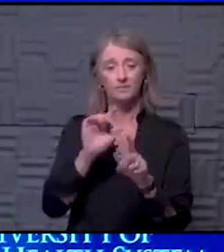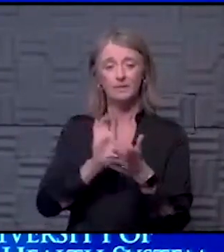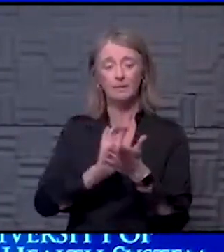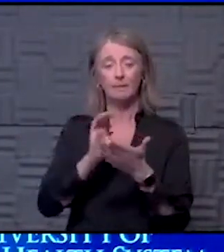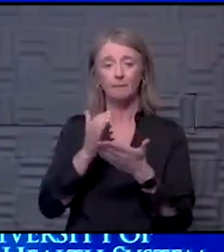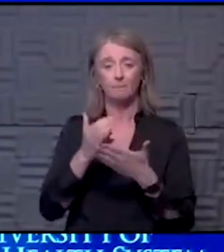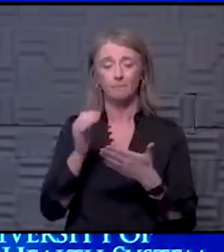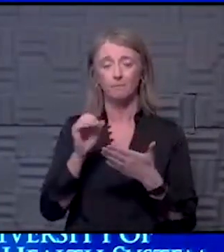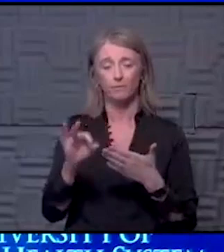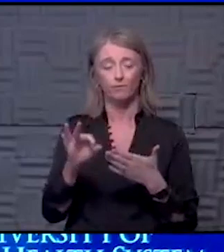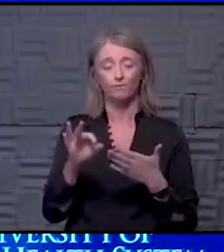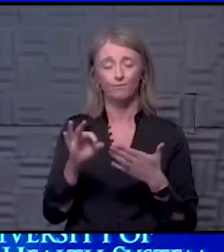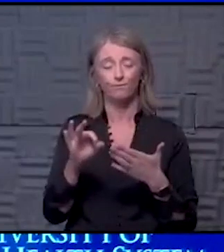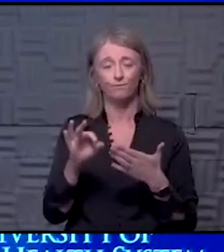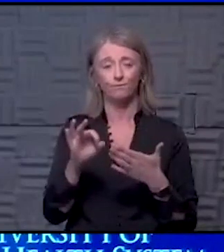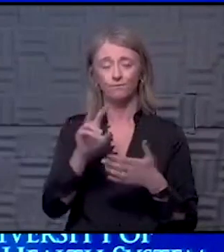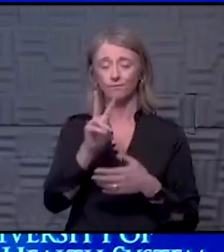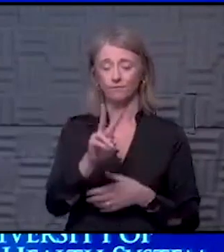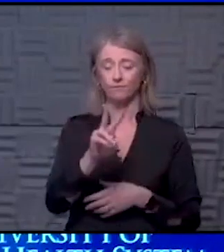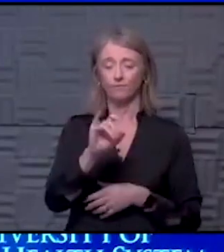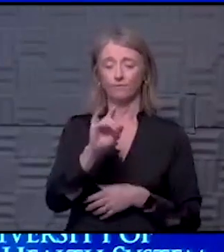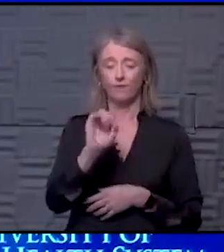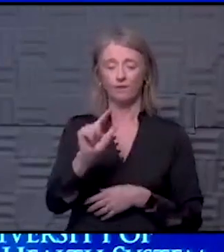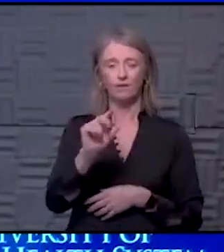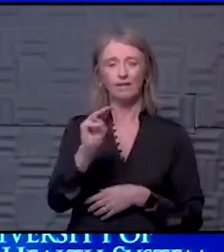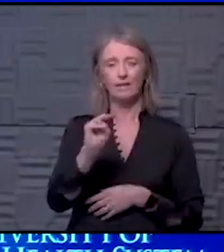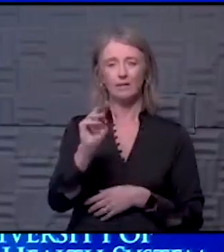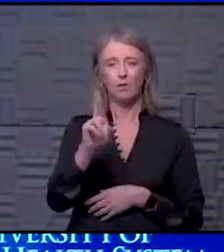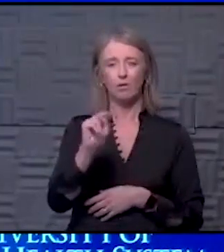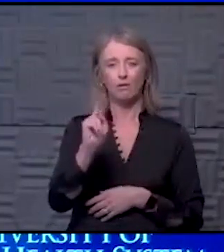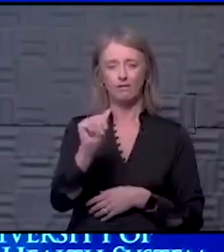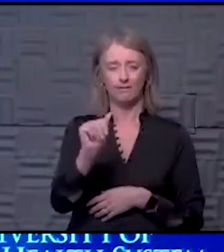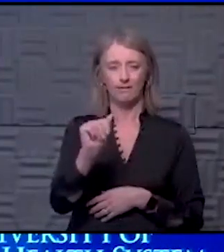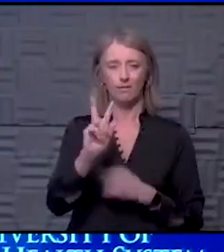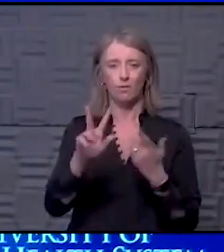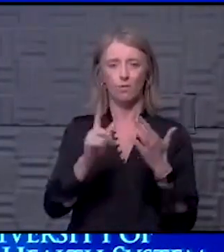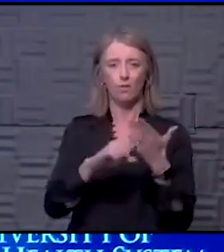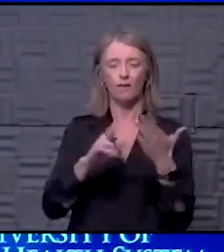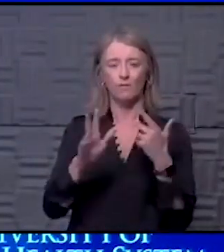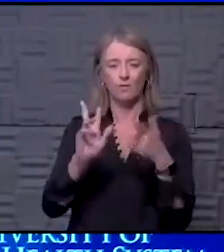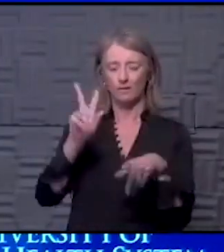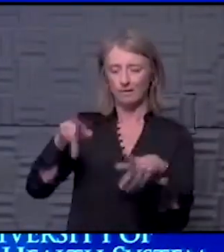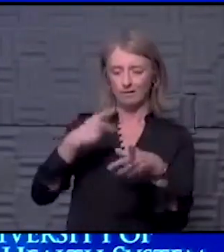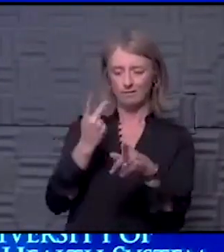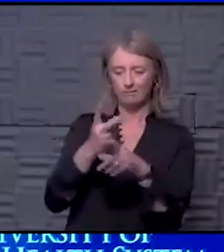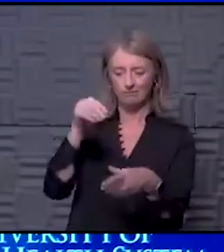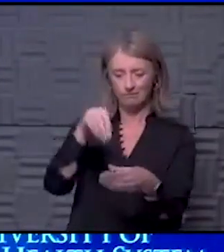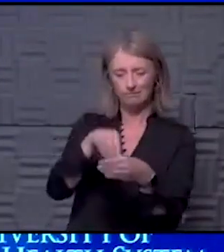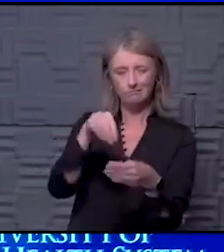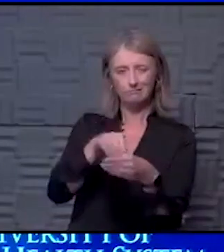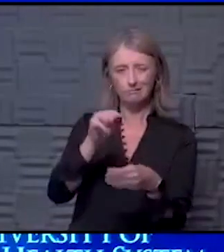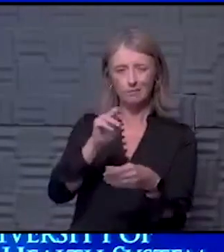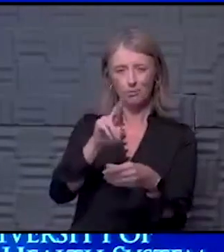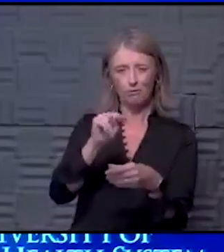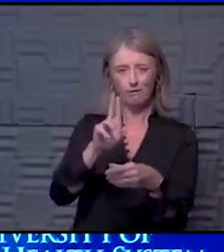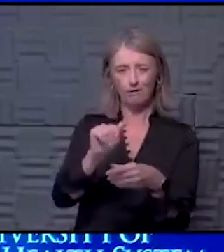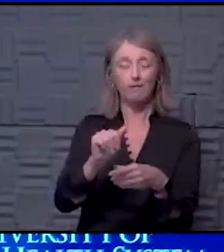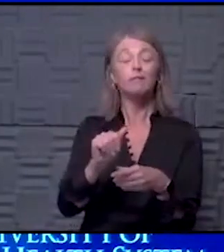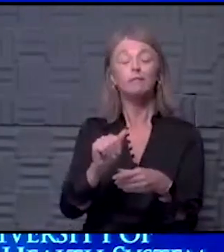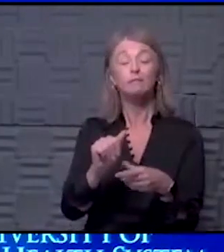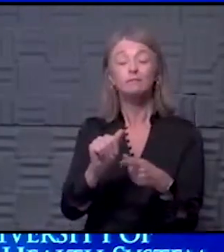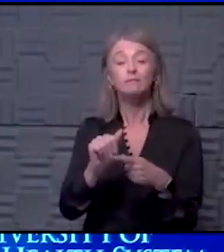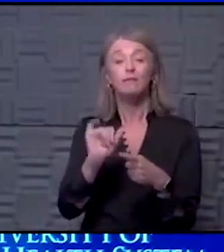amount of the viral particle or the mRNA or you're right, whatever the mechanism of the vaccine is, the amount of